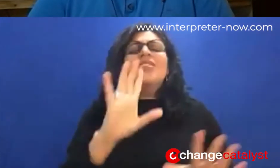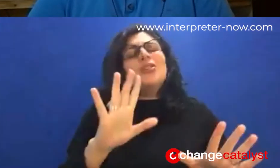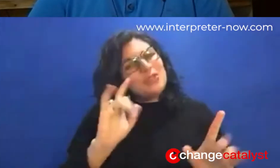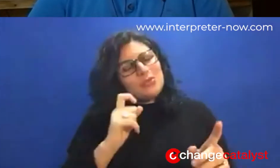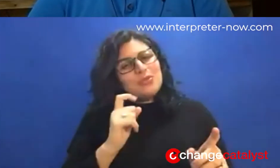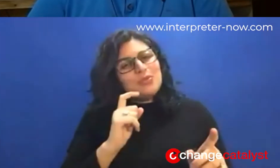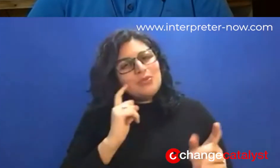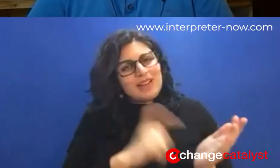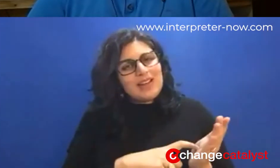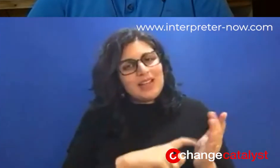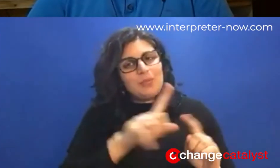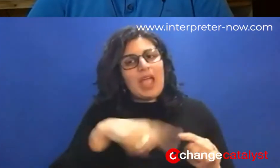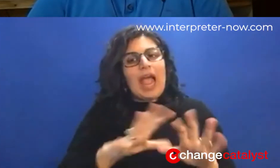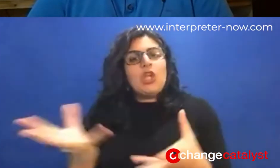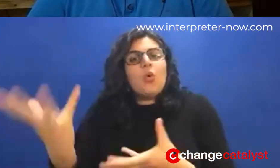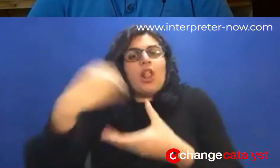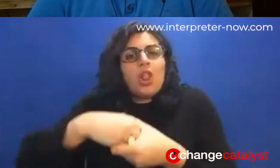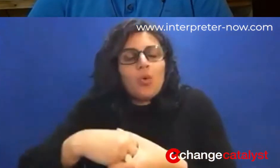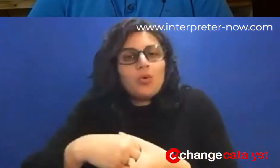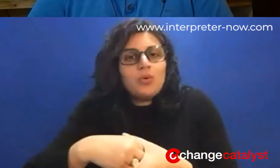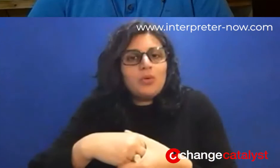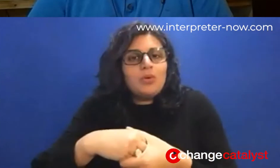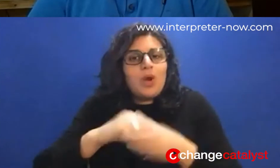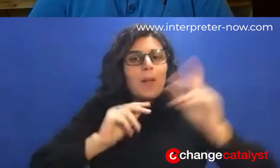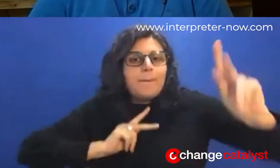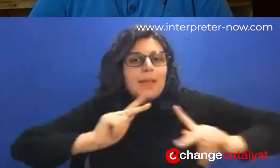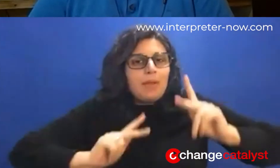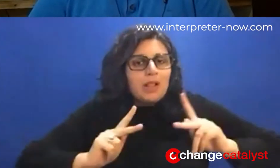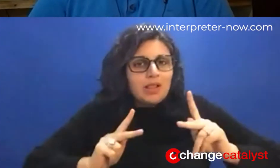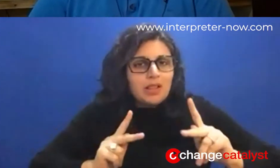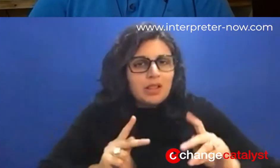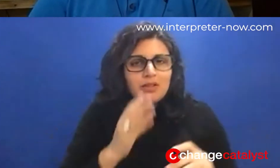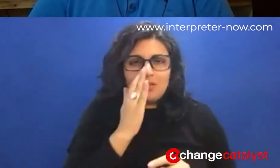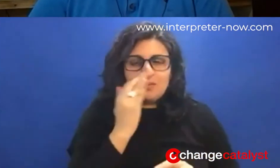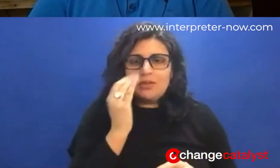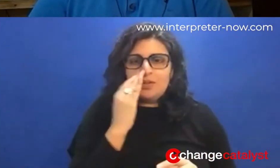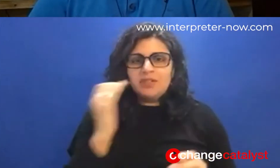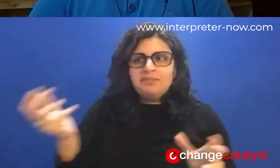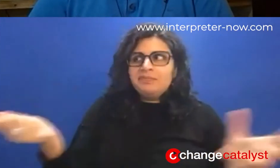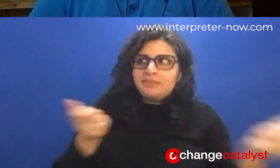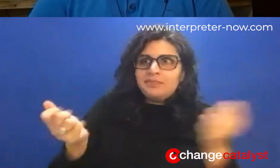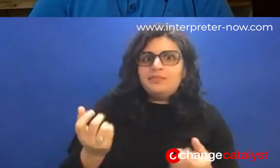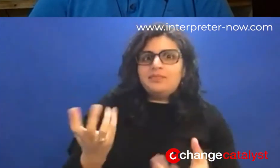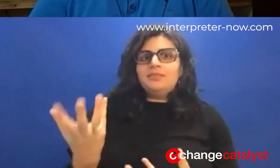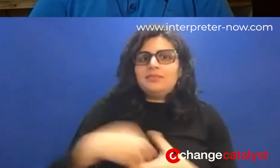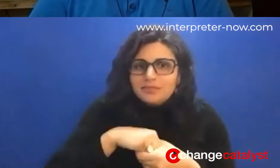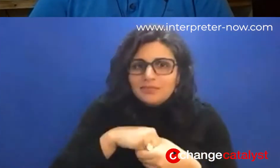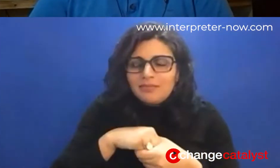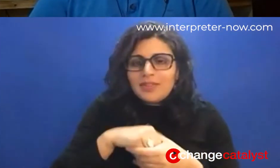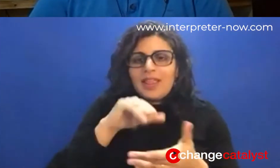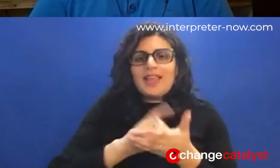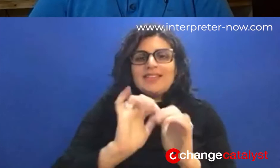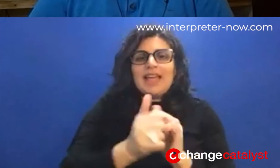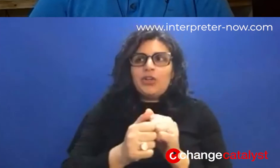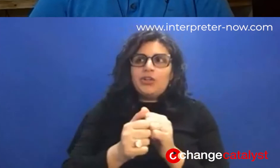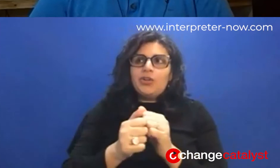game is about how do you include more voices at the table, because that's going to make your company